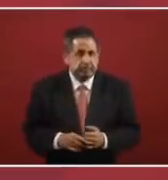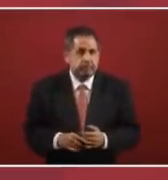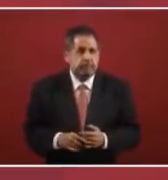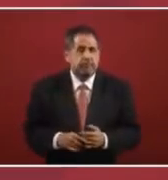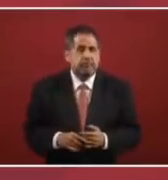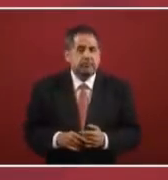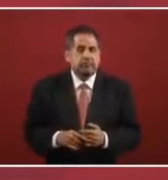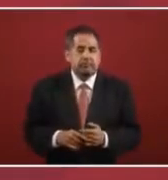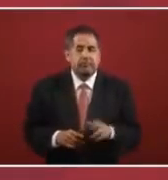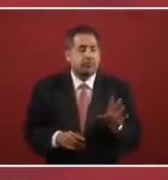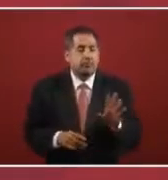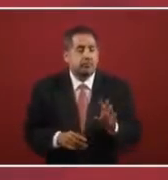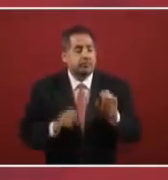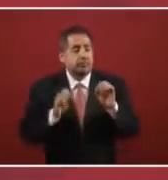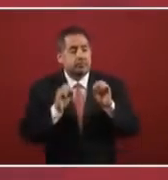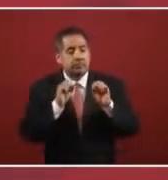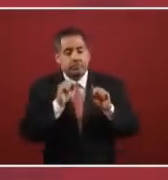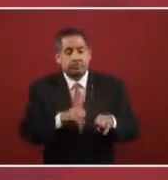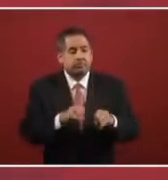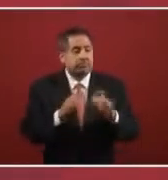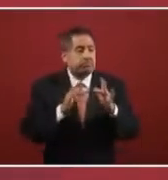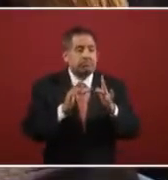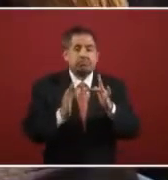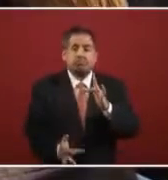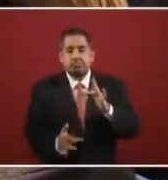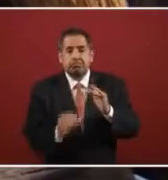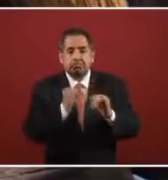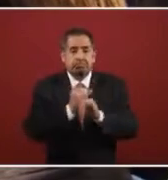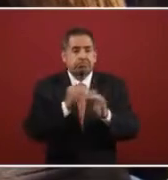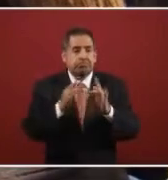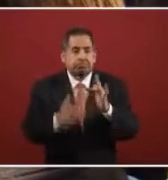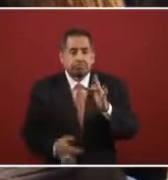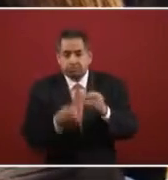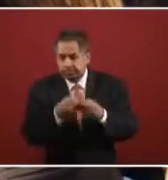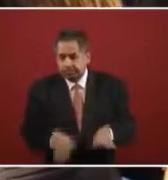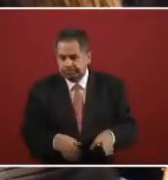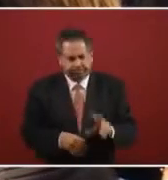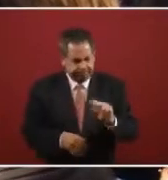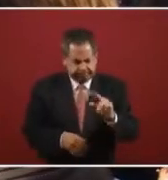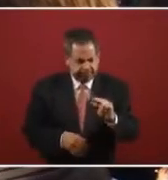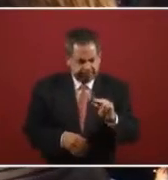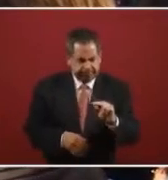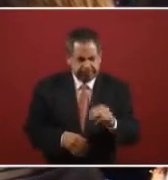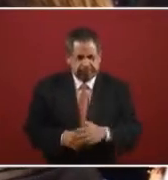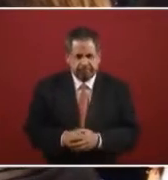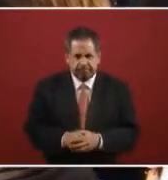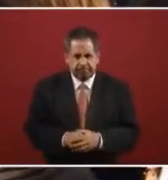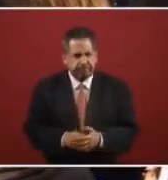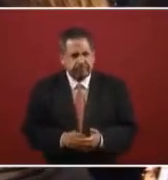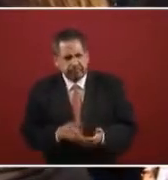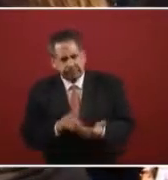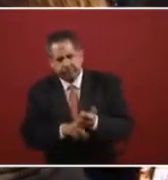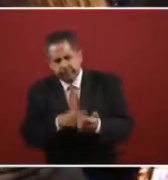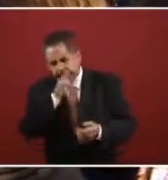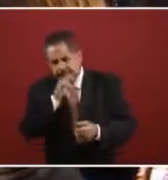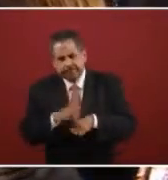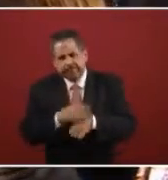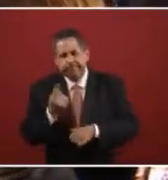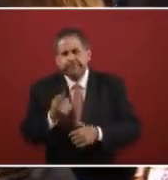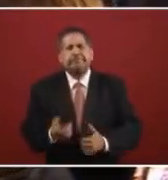Nadie se va a quedar sin comunicación. Nobody's going to be without communication. ¿Dónde está la preocupación? Where's